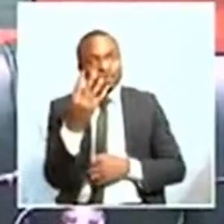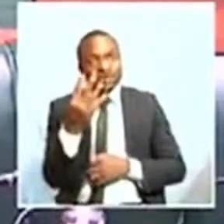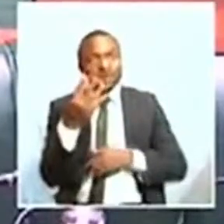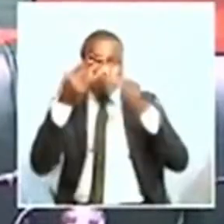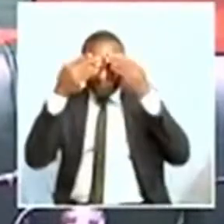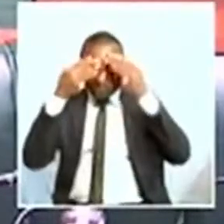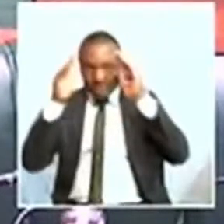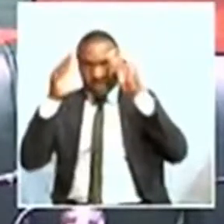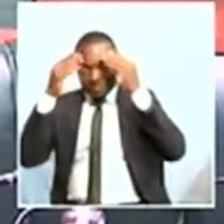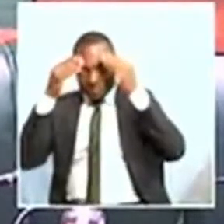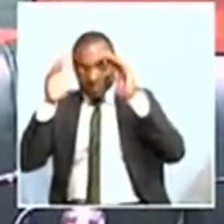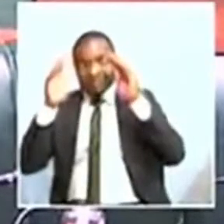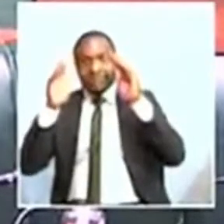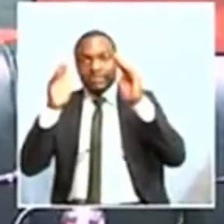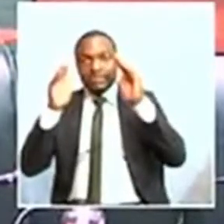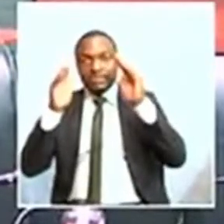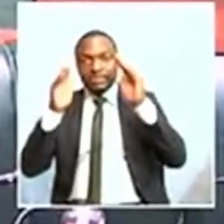aware